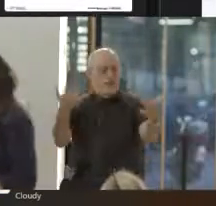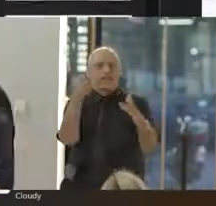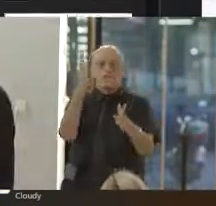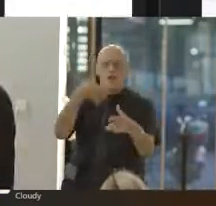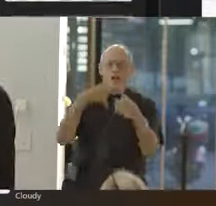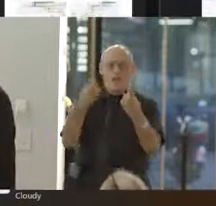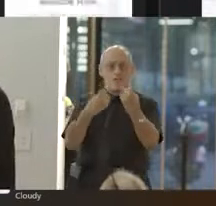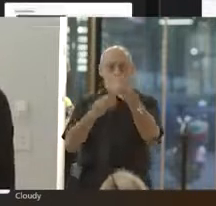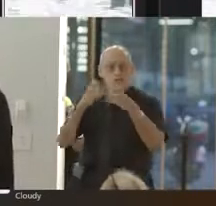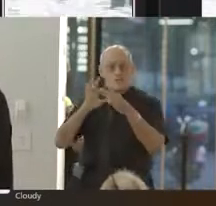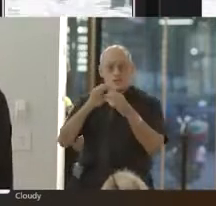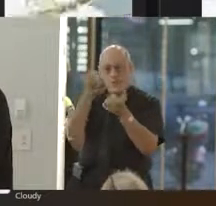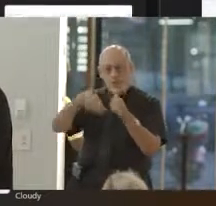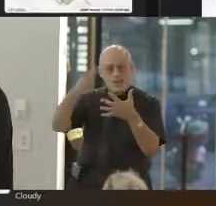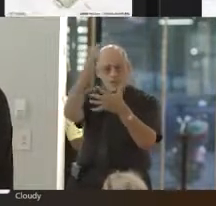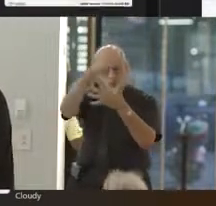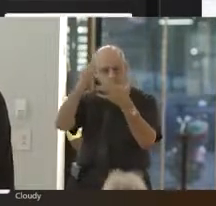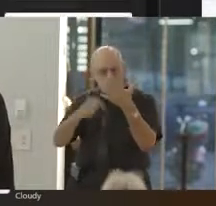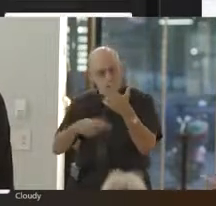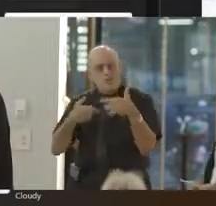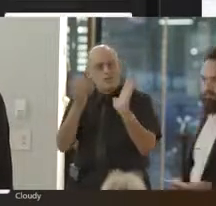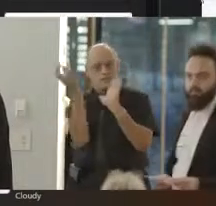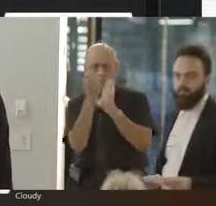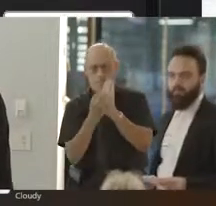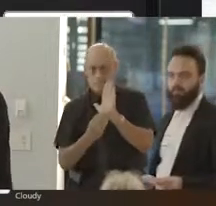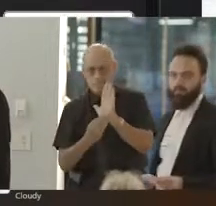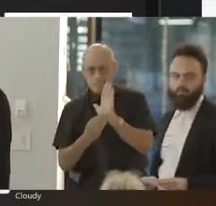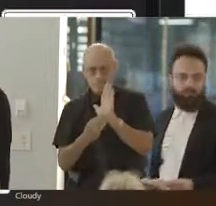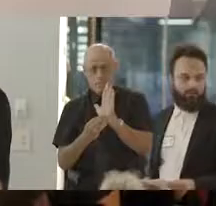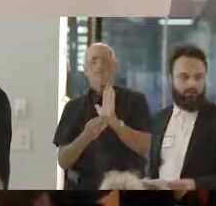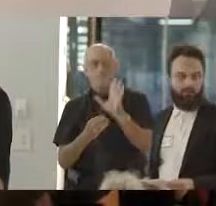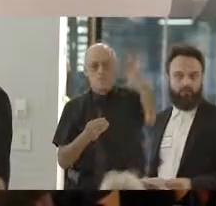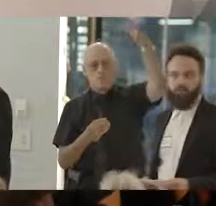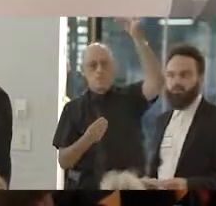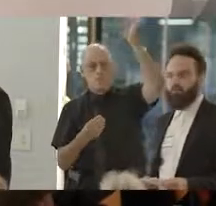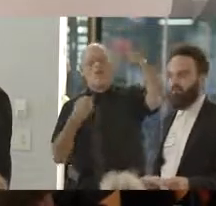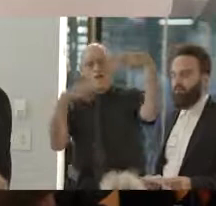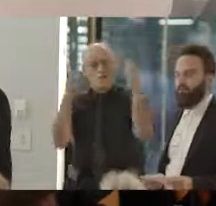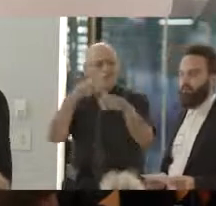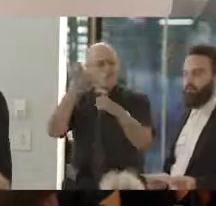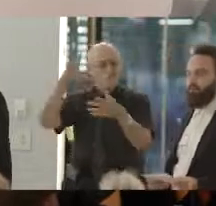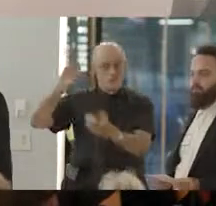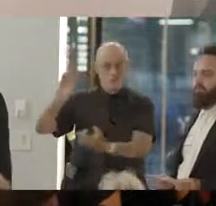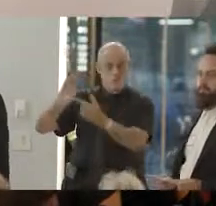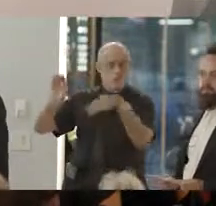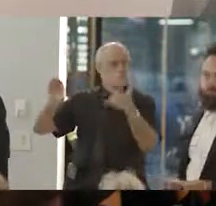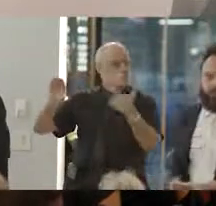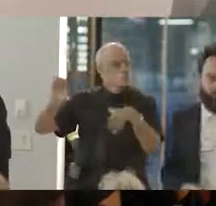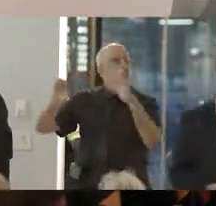have questions about any of these reaches, just put them down. As you can see, I have a lot of questions, which is